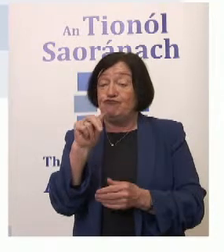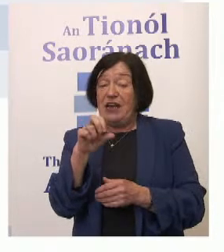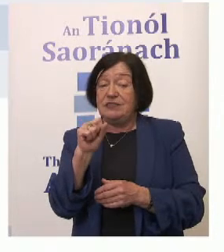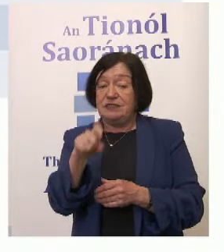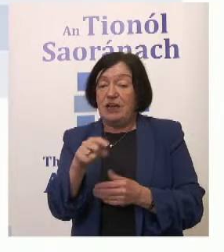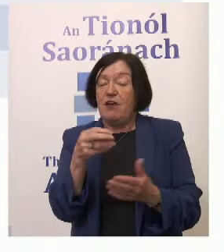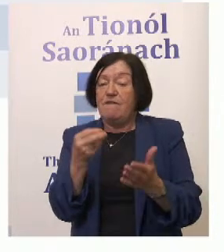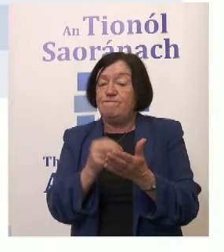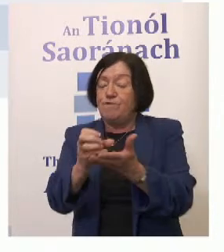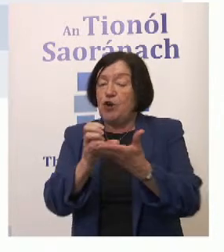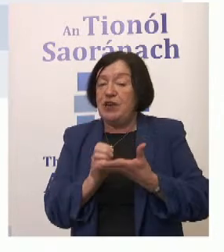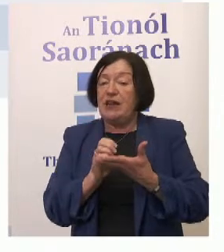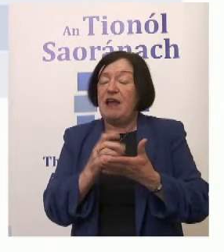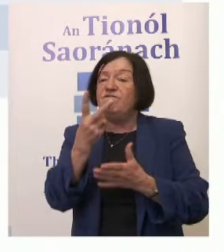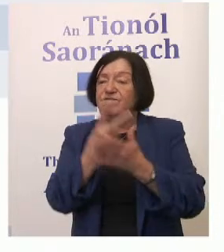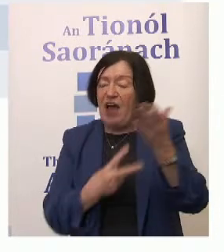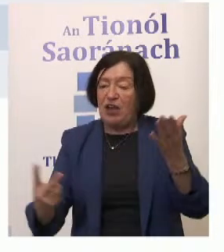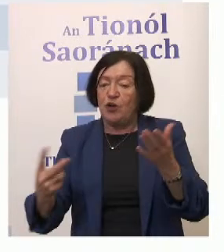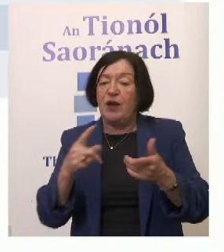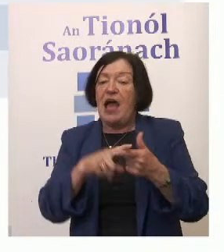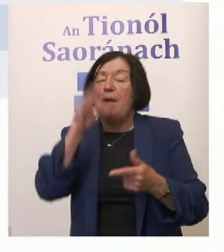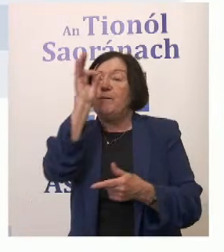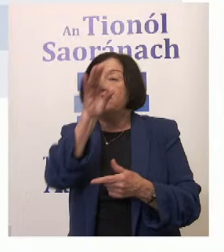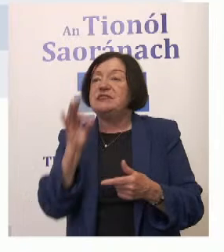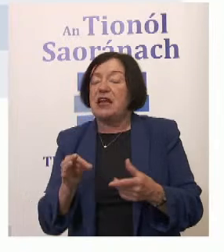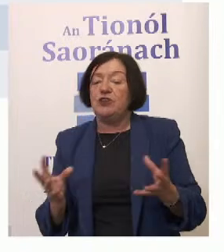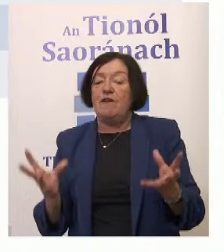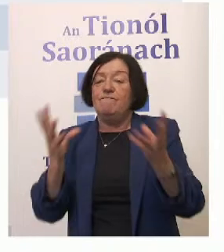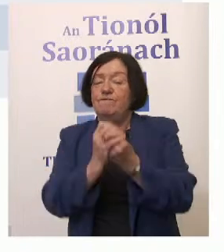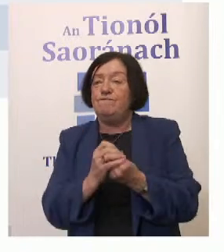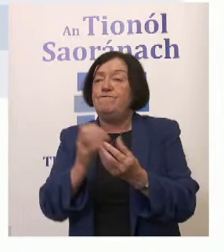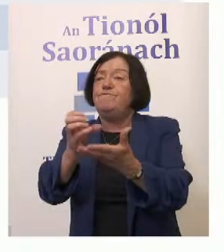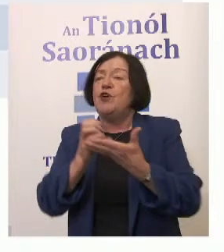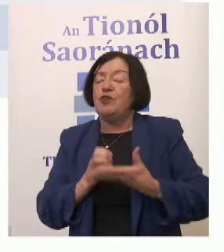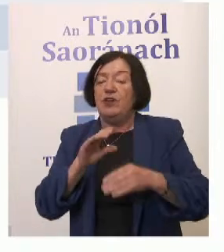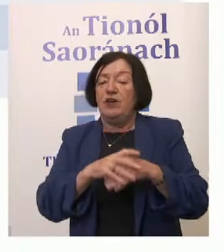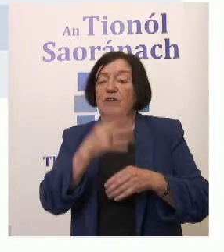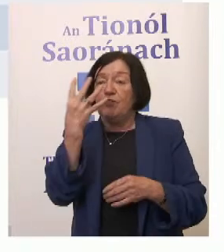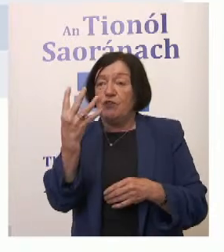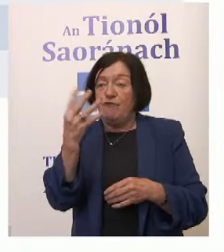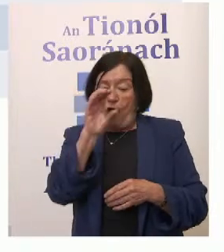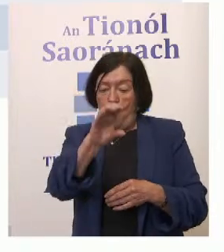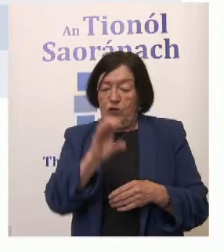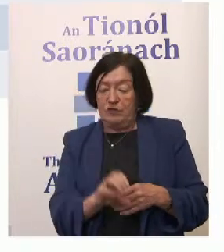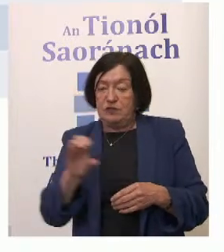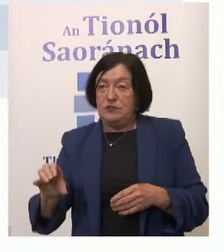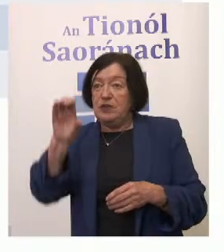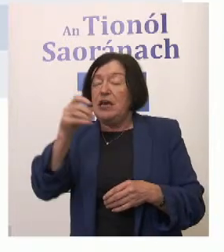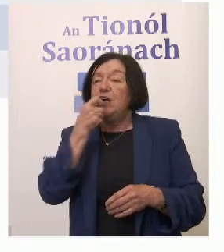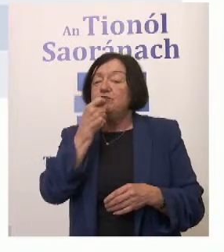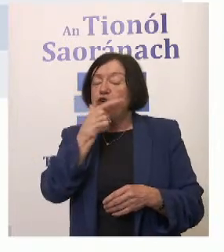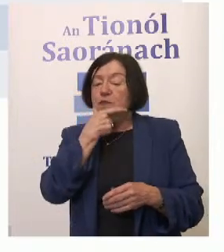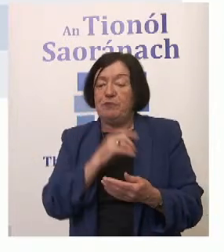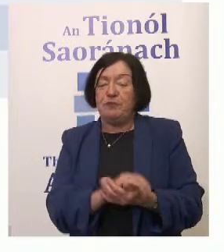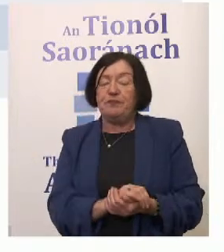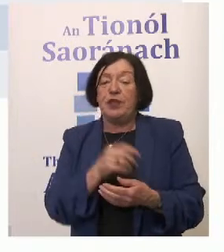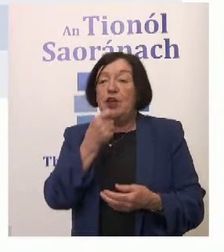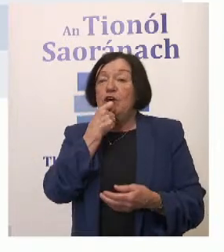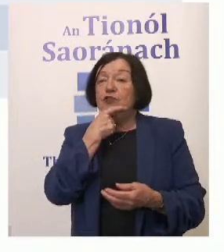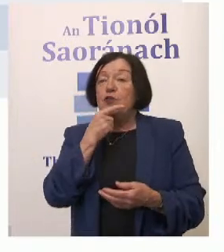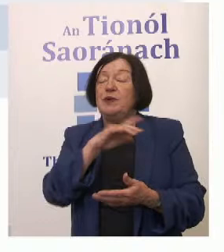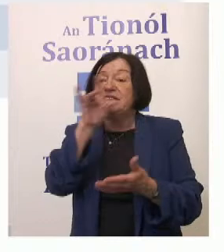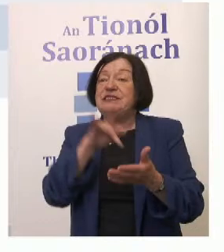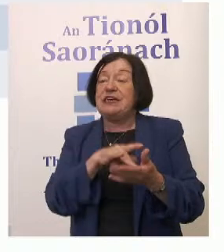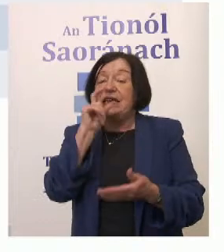funding in value terms and as a percentage of total funding for the 4 local authorities in Dublin. Dublin City